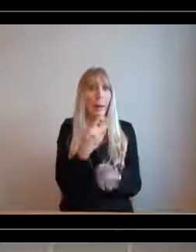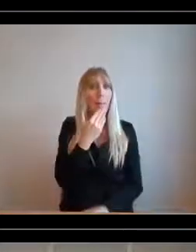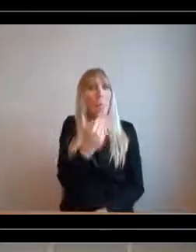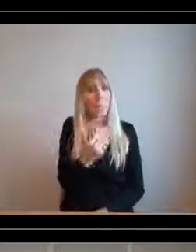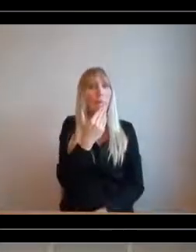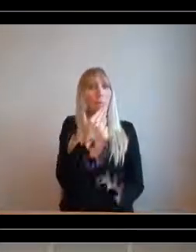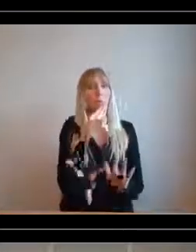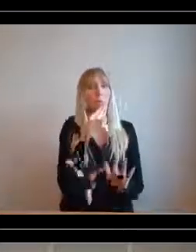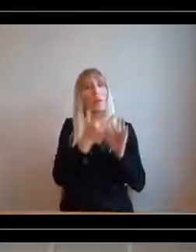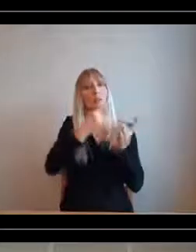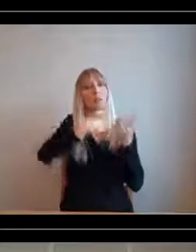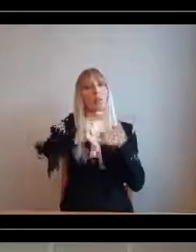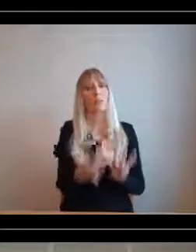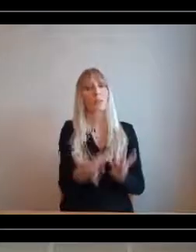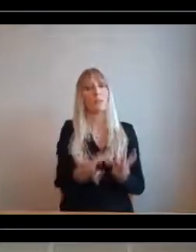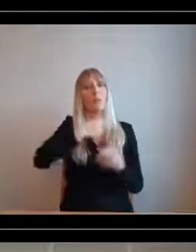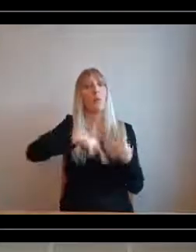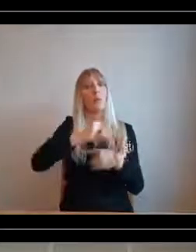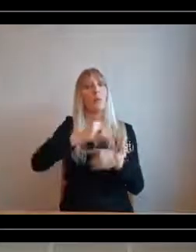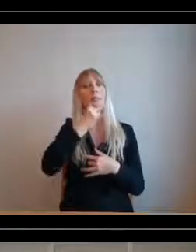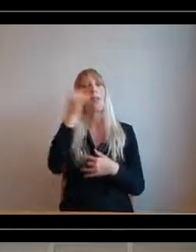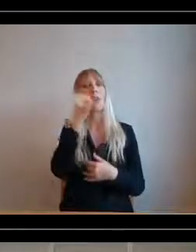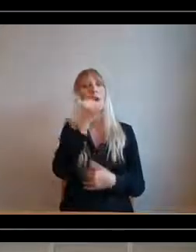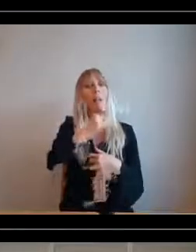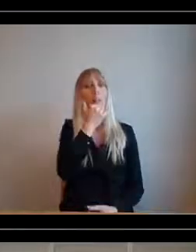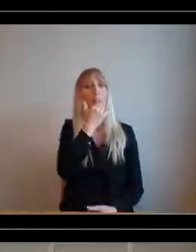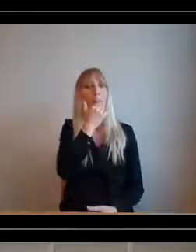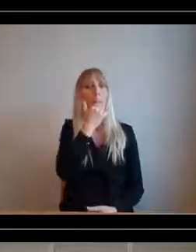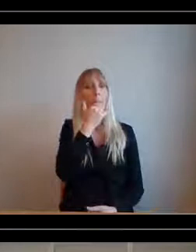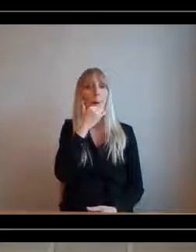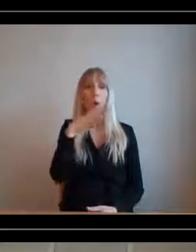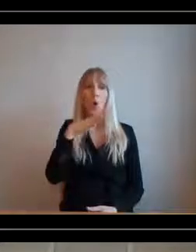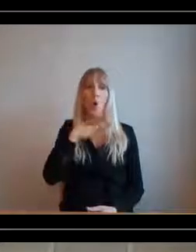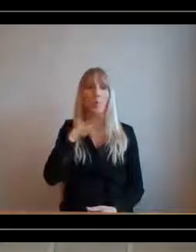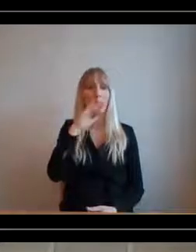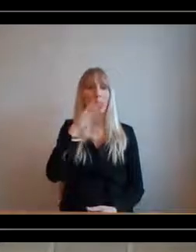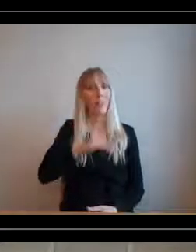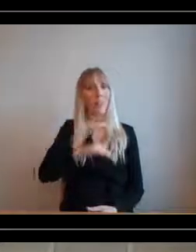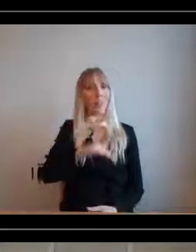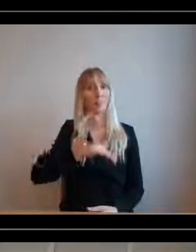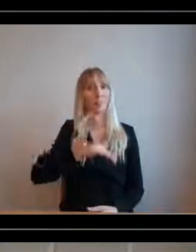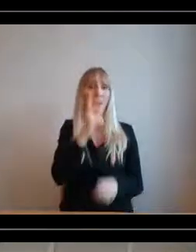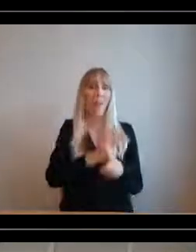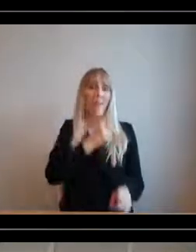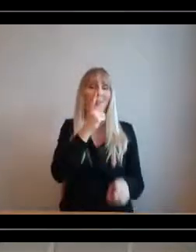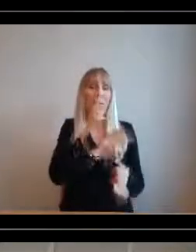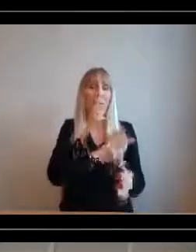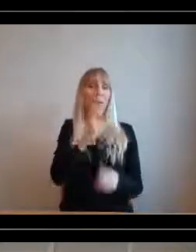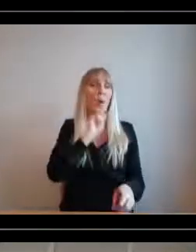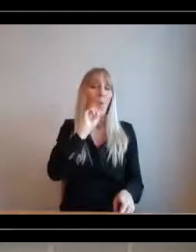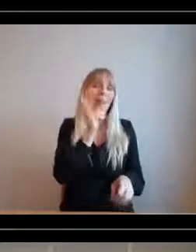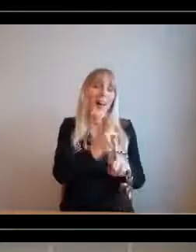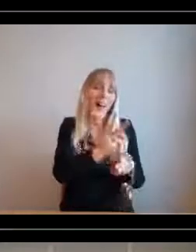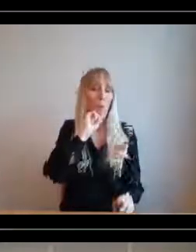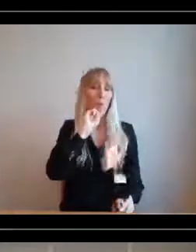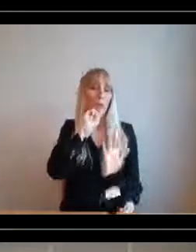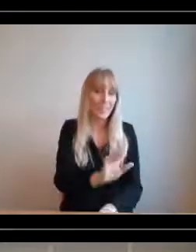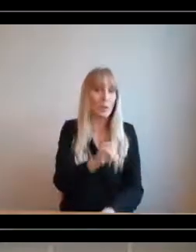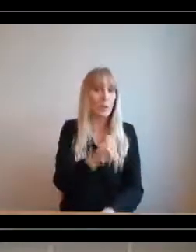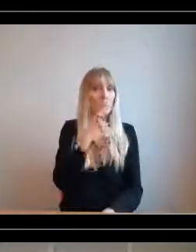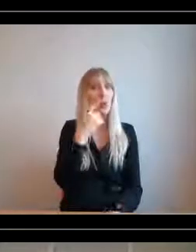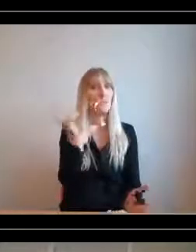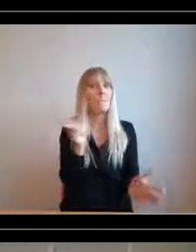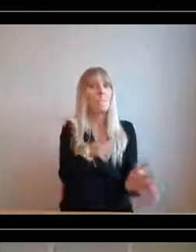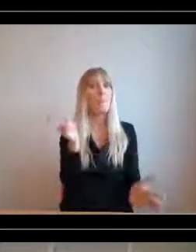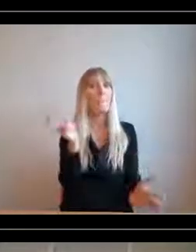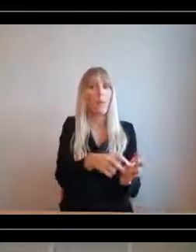do get in touch using our telephone surgery service. I think we've reminded you of the number of that, and I'll do so again. You can also book that